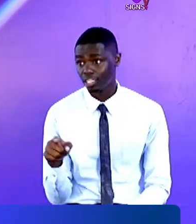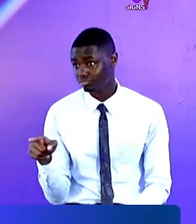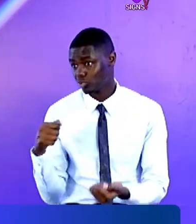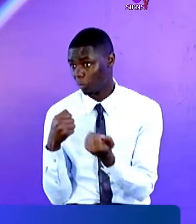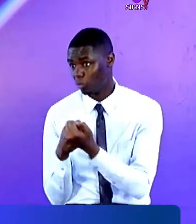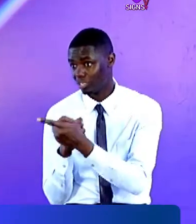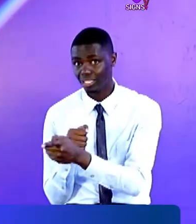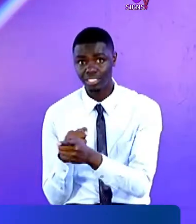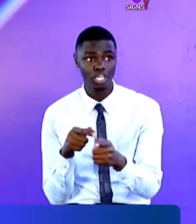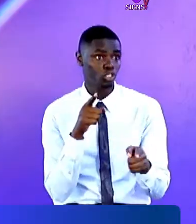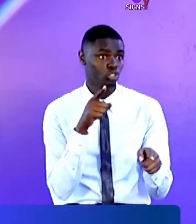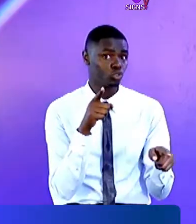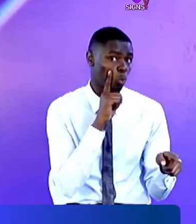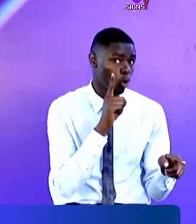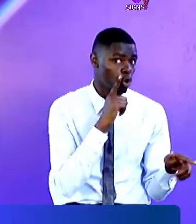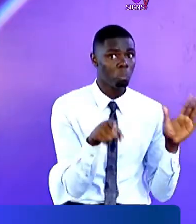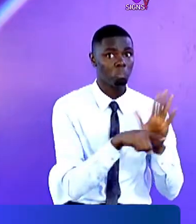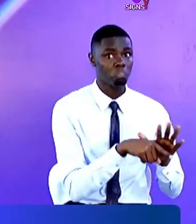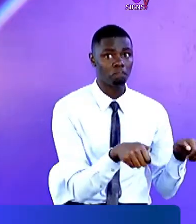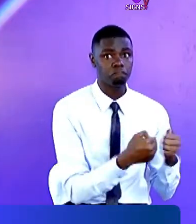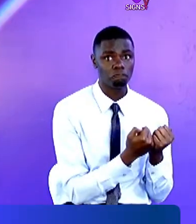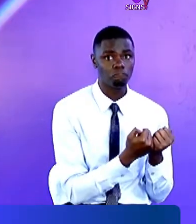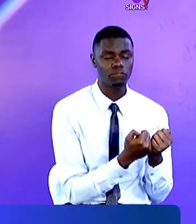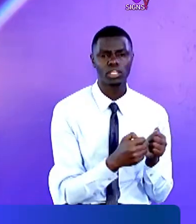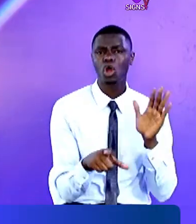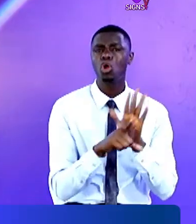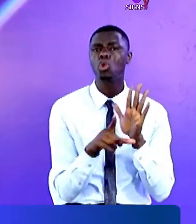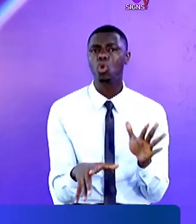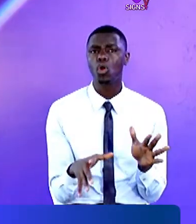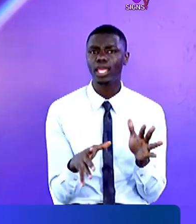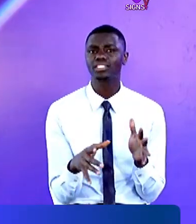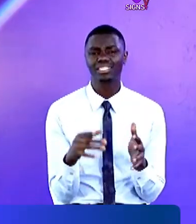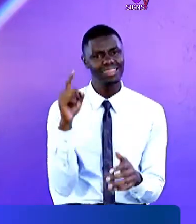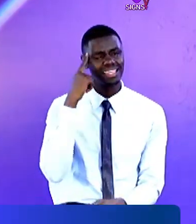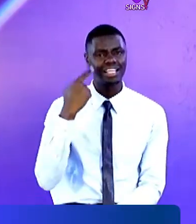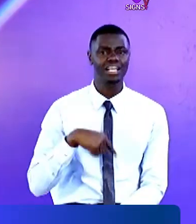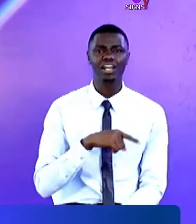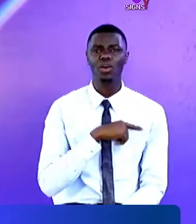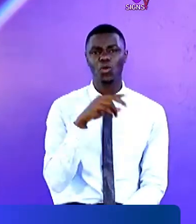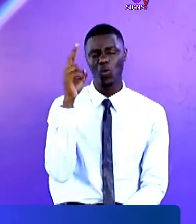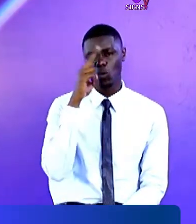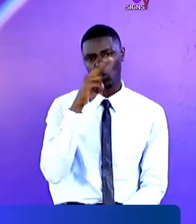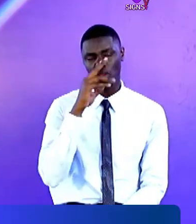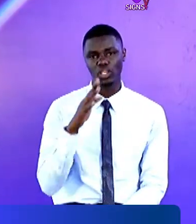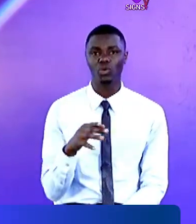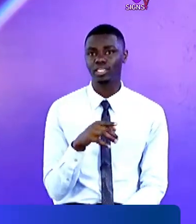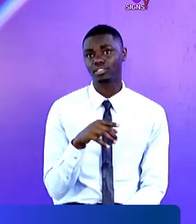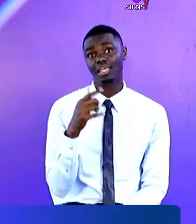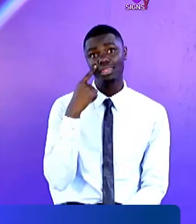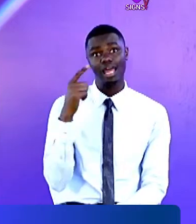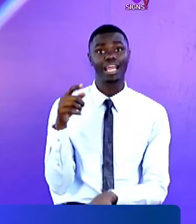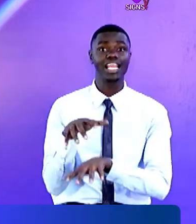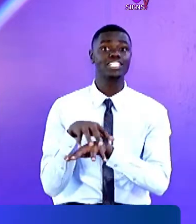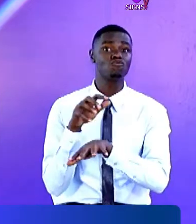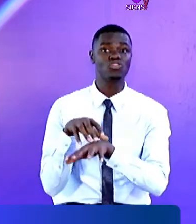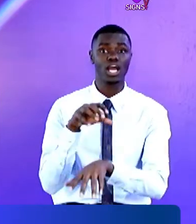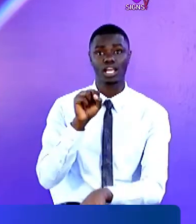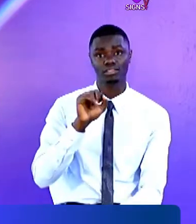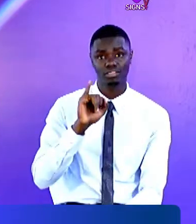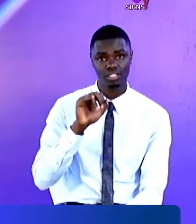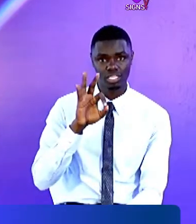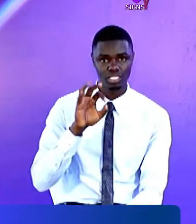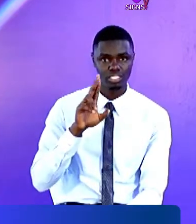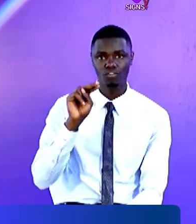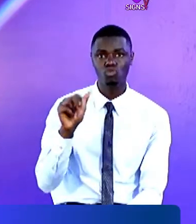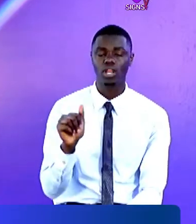tomorrow you are like that. Look at how lawyers talk. And lawyers think we are jokers. Go to my brother Sifuna. Sifuna goes